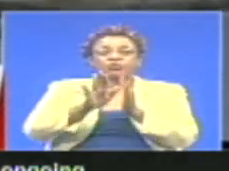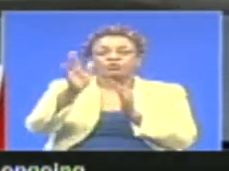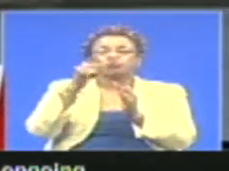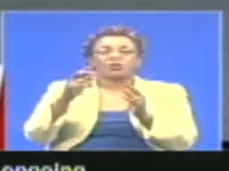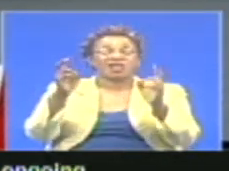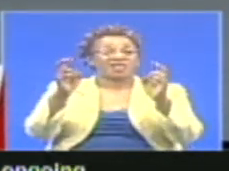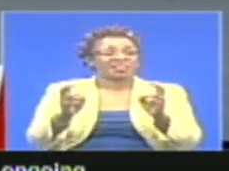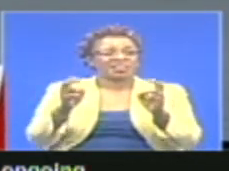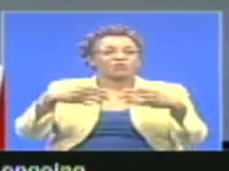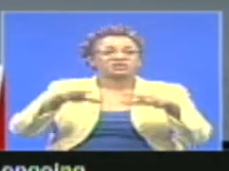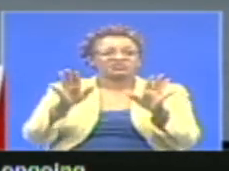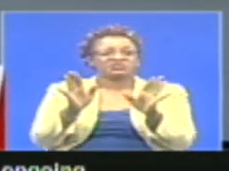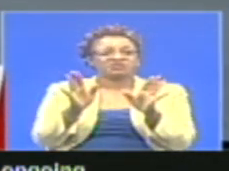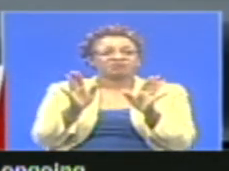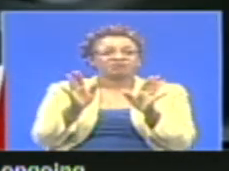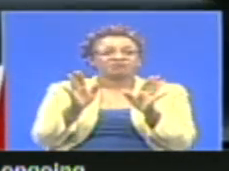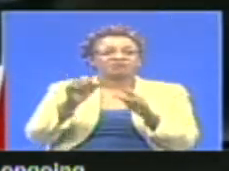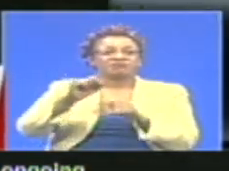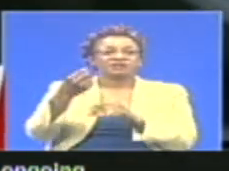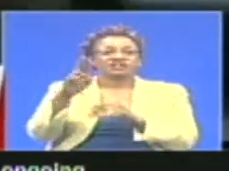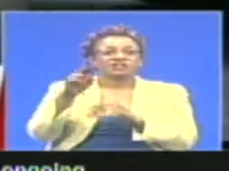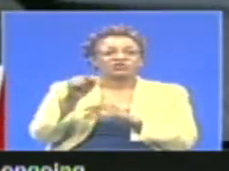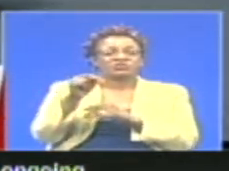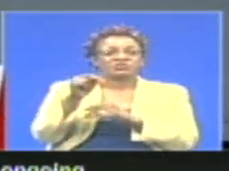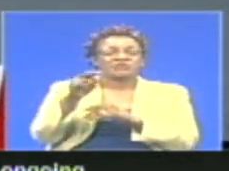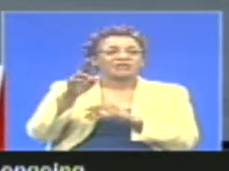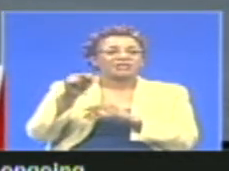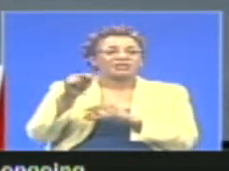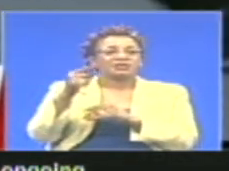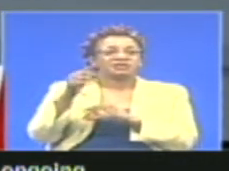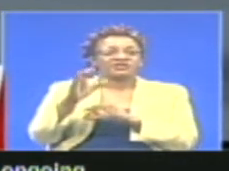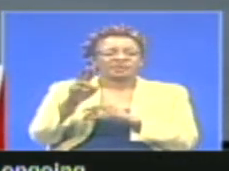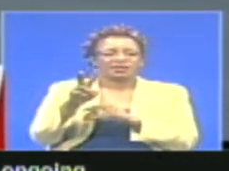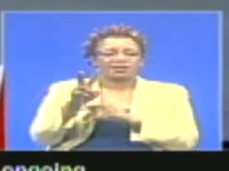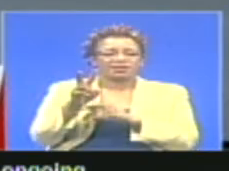outside. Sharon Baranga, NTV.